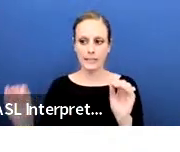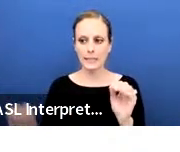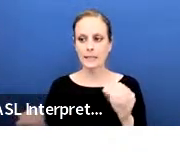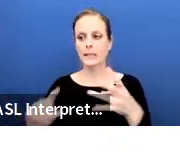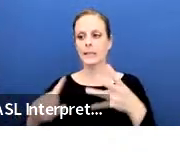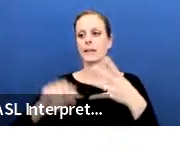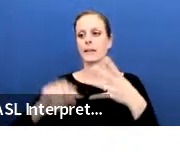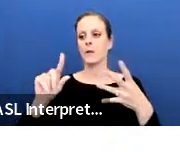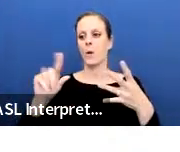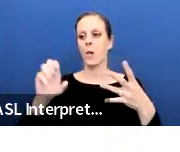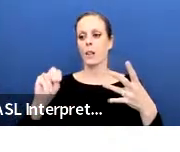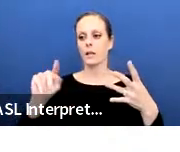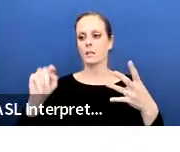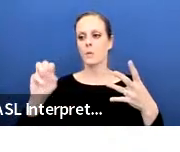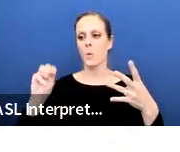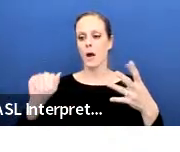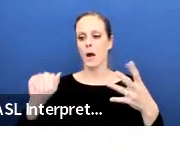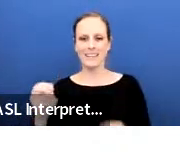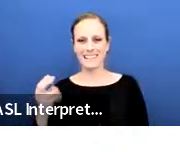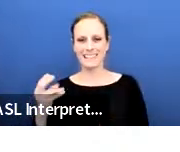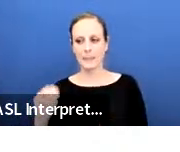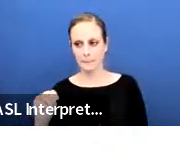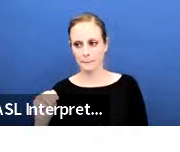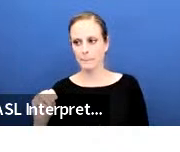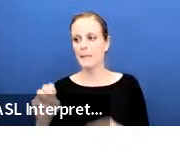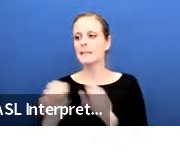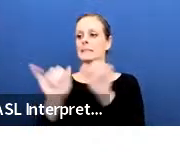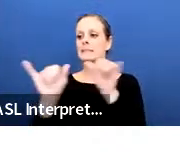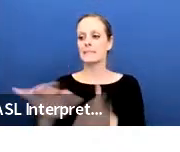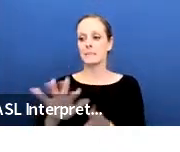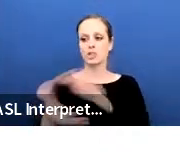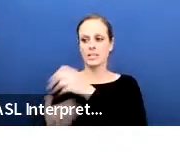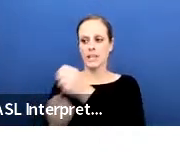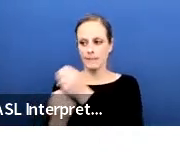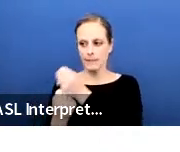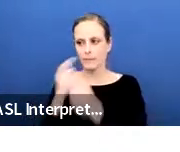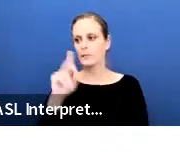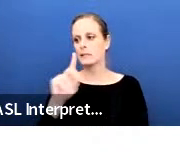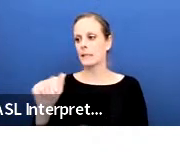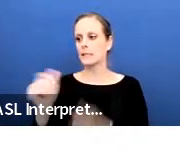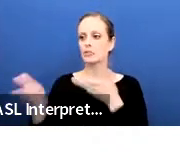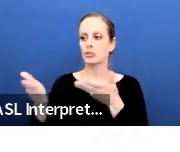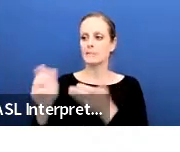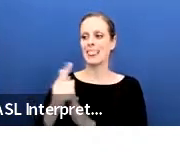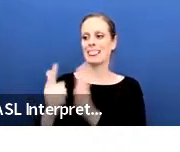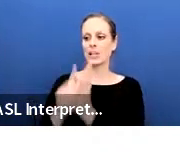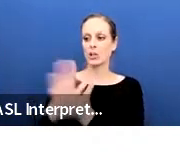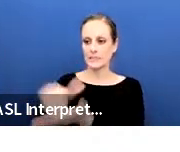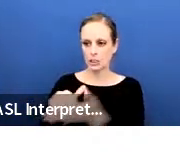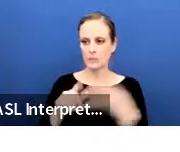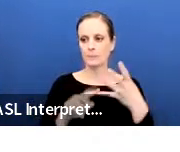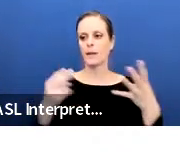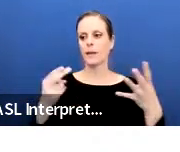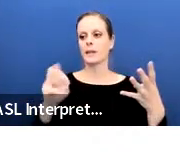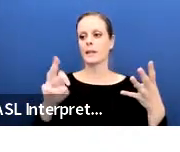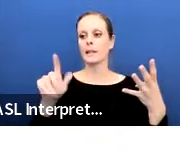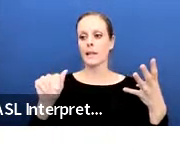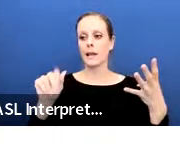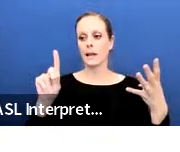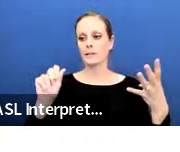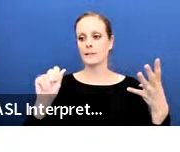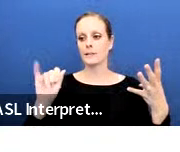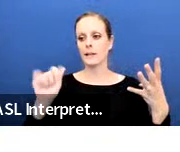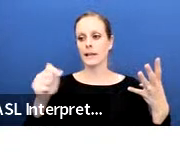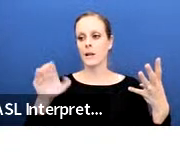systems change advocate, disability services and legal center. And then Heidi Dago, her system change advocate, Dale